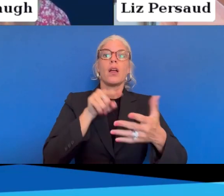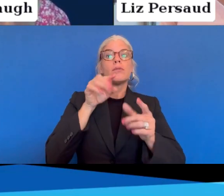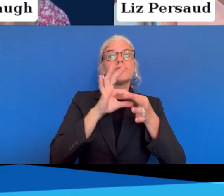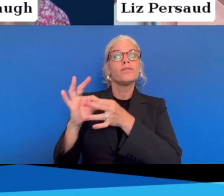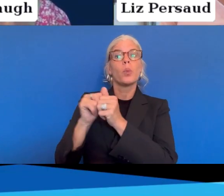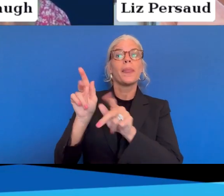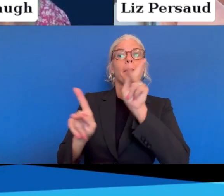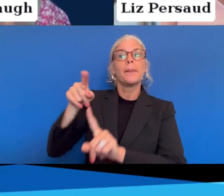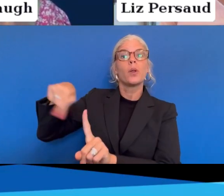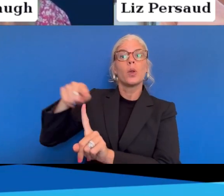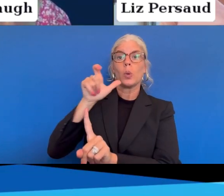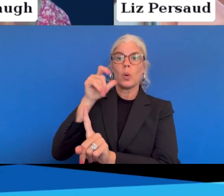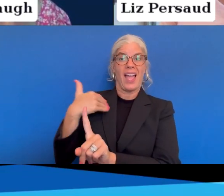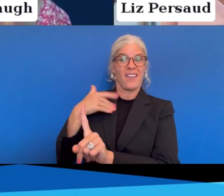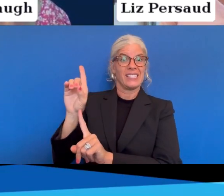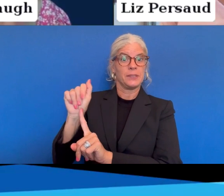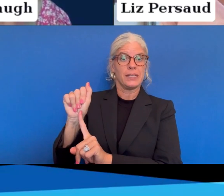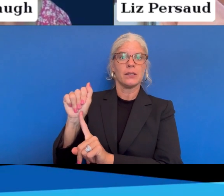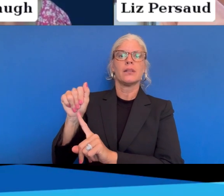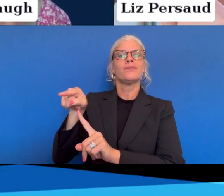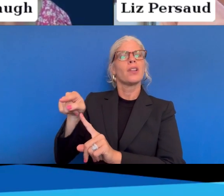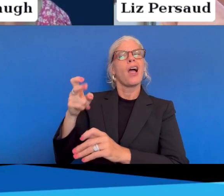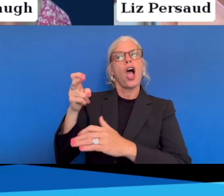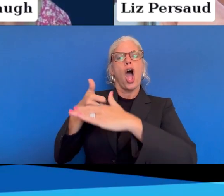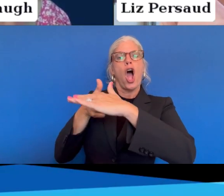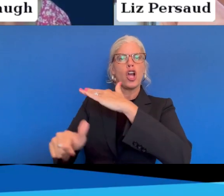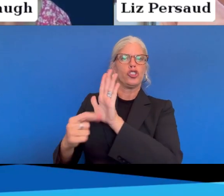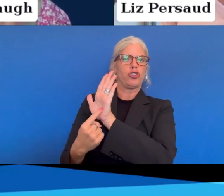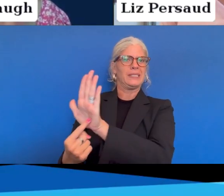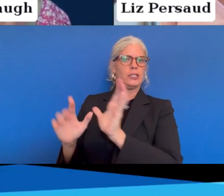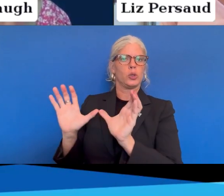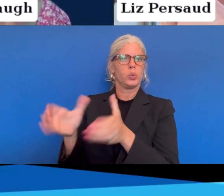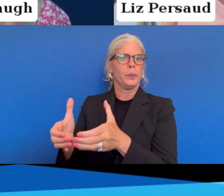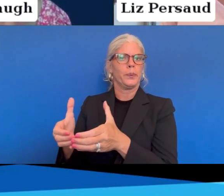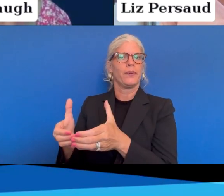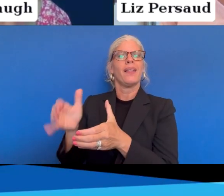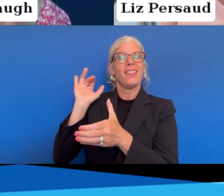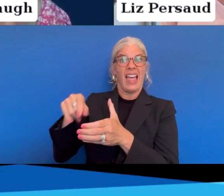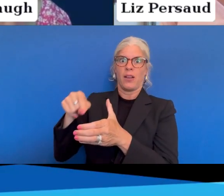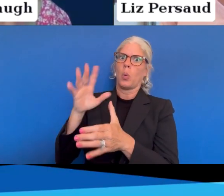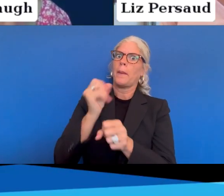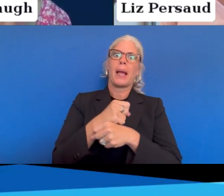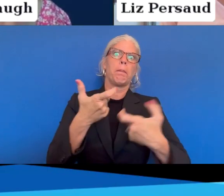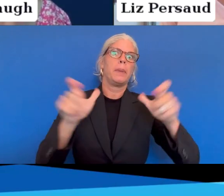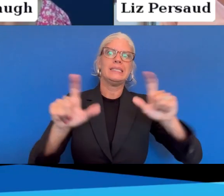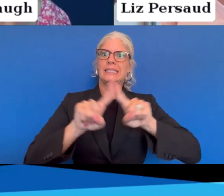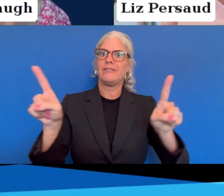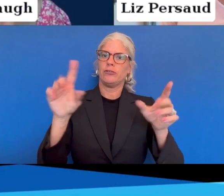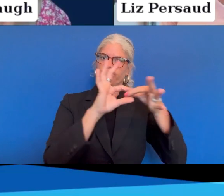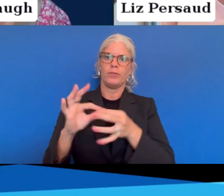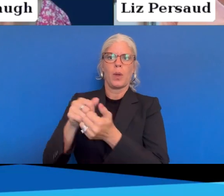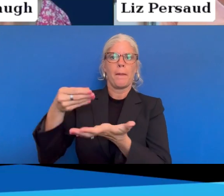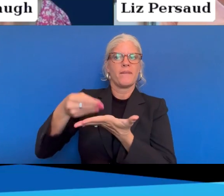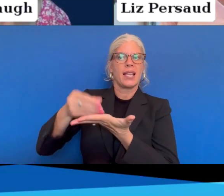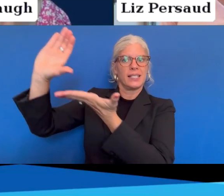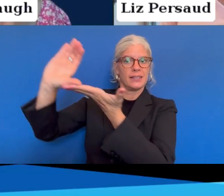an underrepresented group. And I think that's going to make a huge difference in the funding that goes